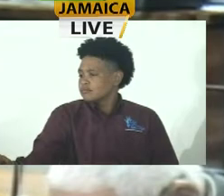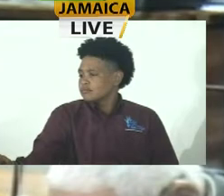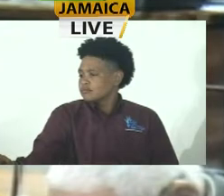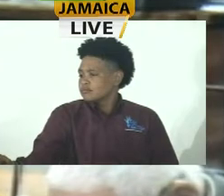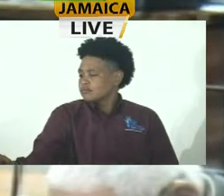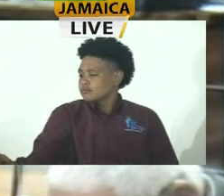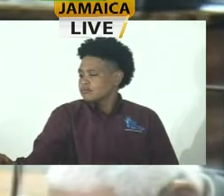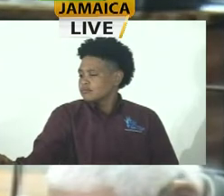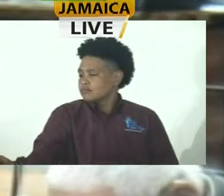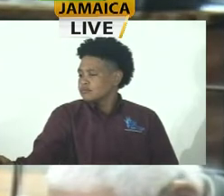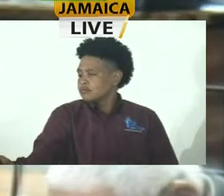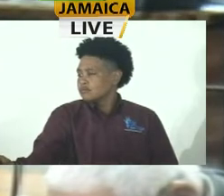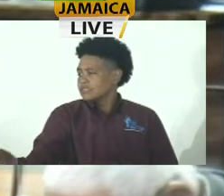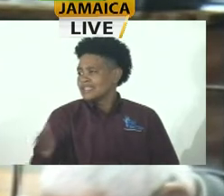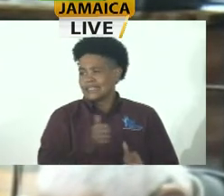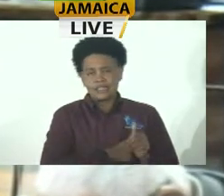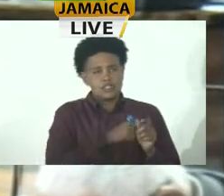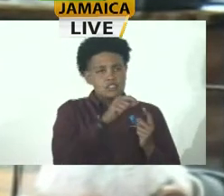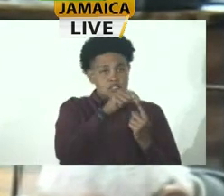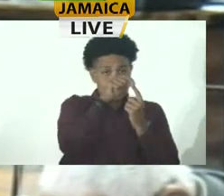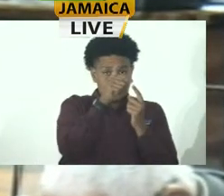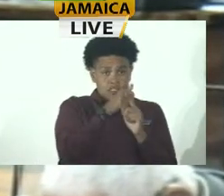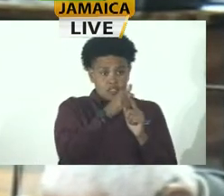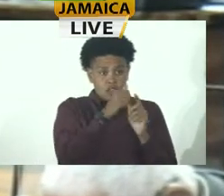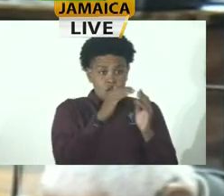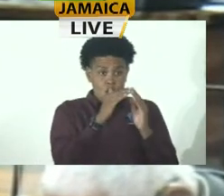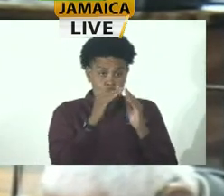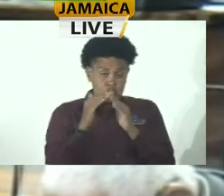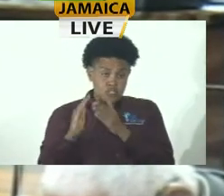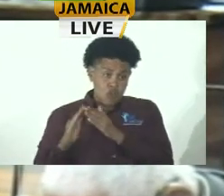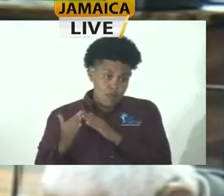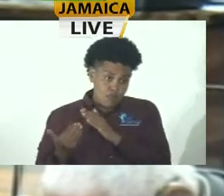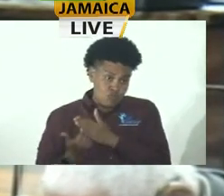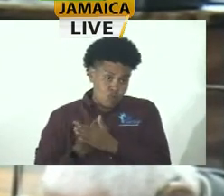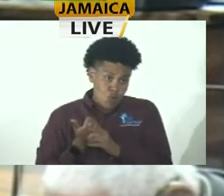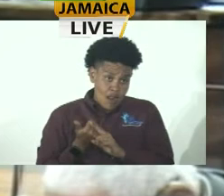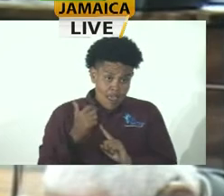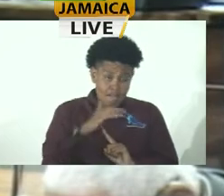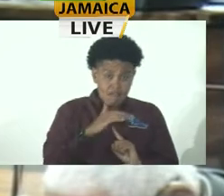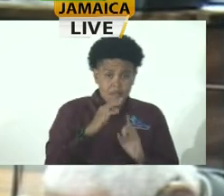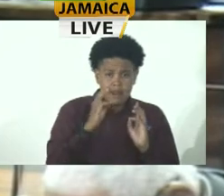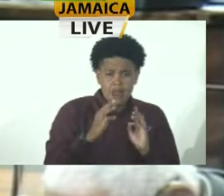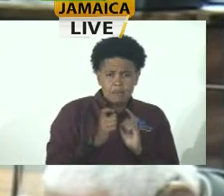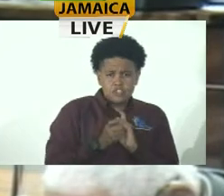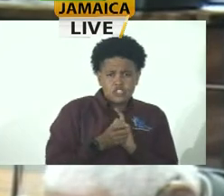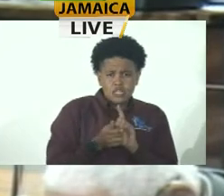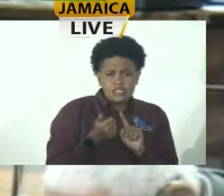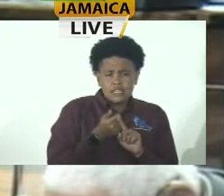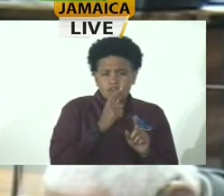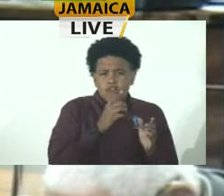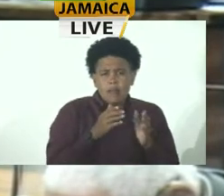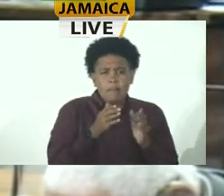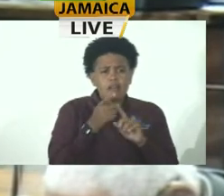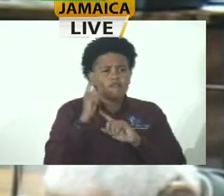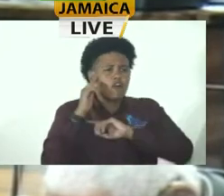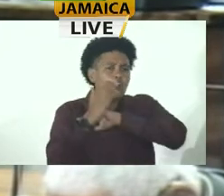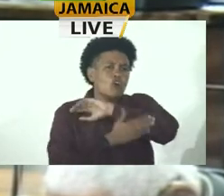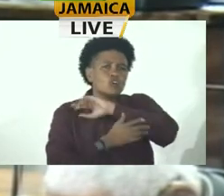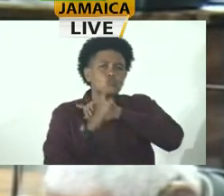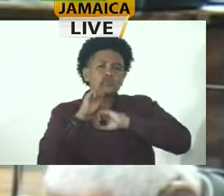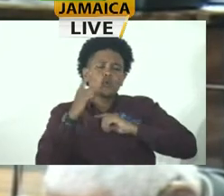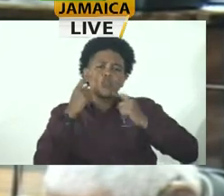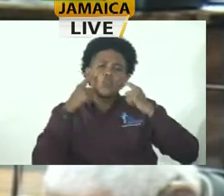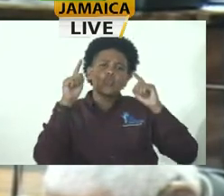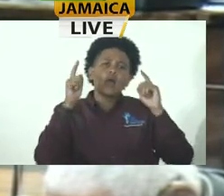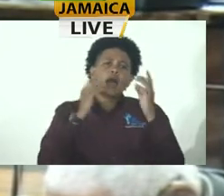renewal environment and climate change outlines a pathway for the country to thrive in the